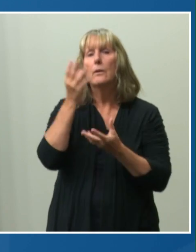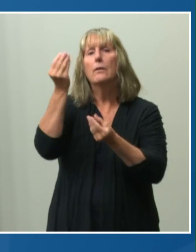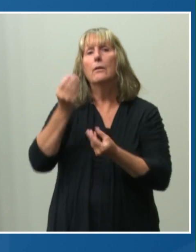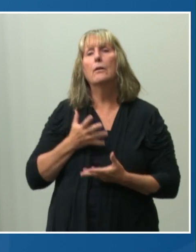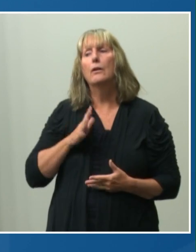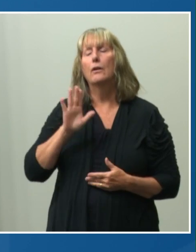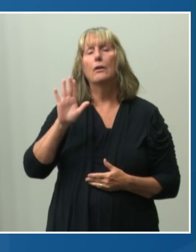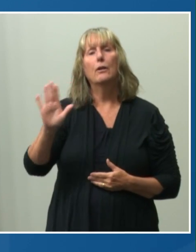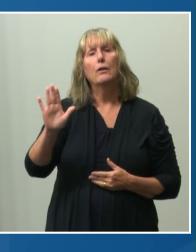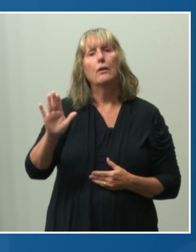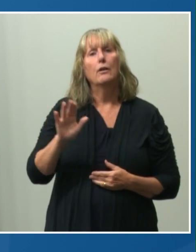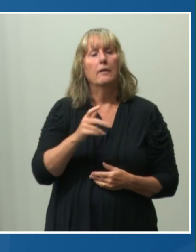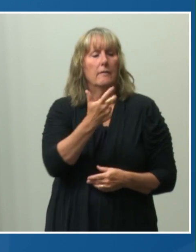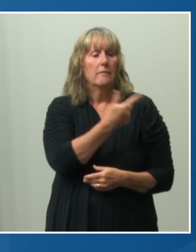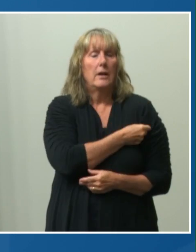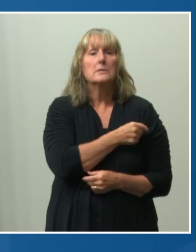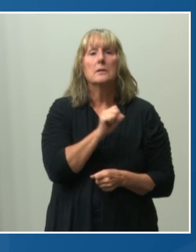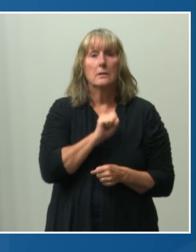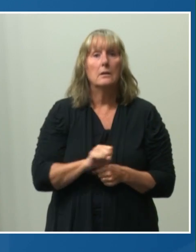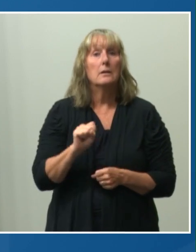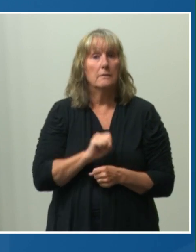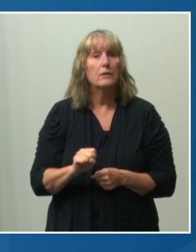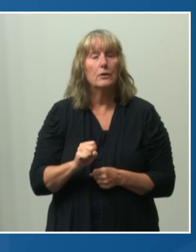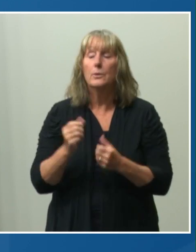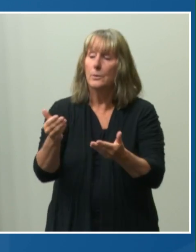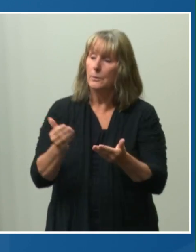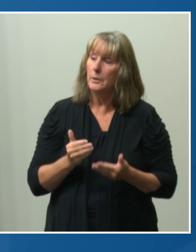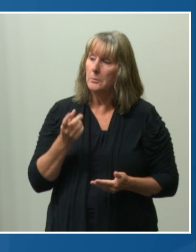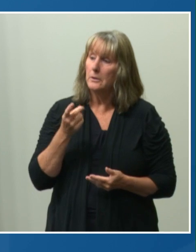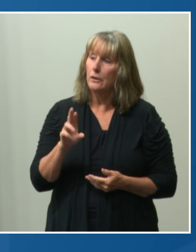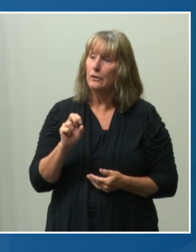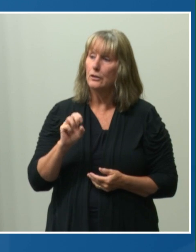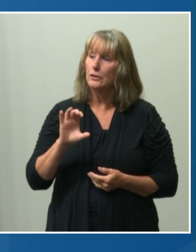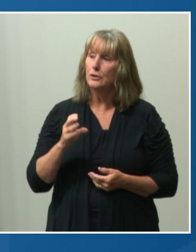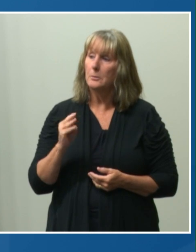her practice vaccination efforts. Welcome, Dr. Schmidt.